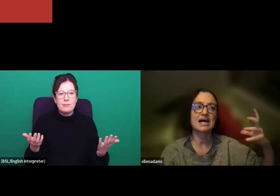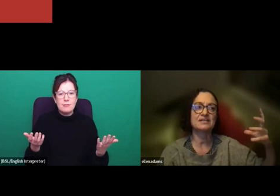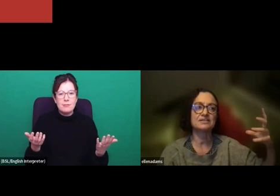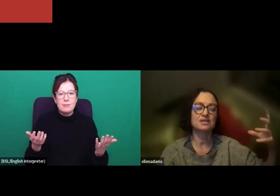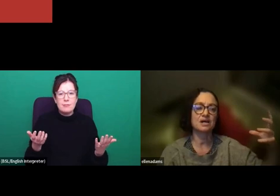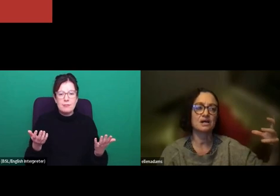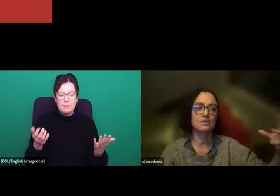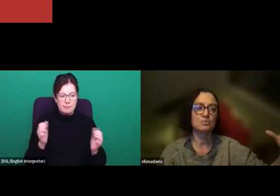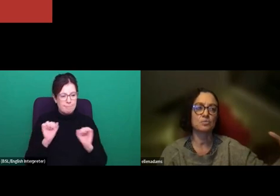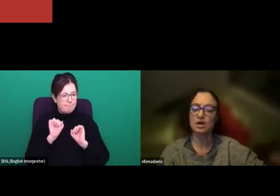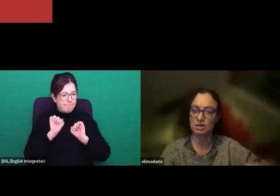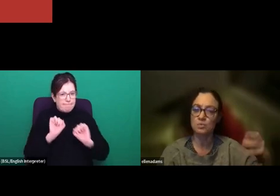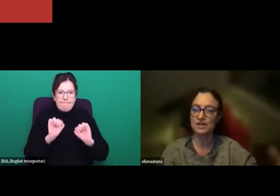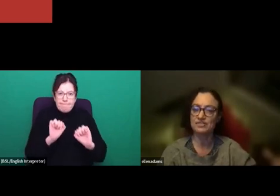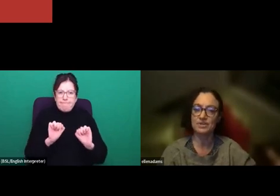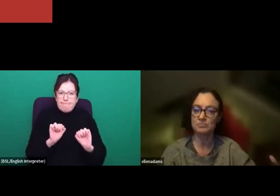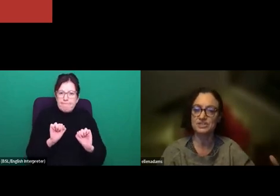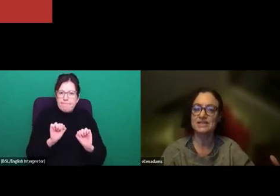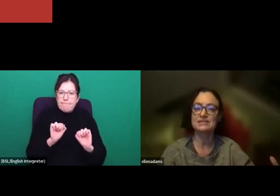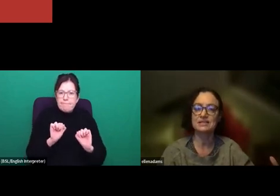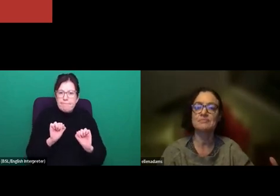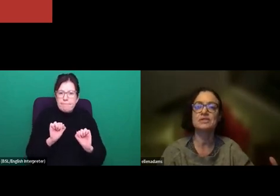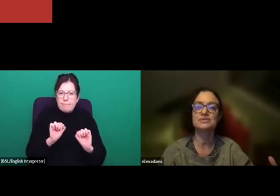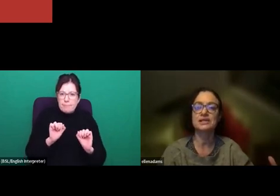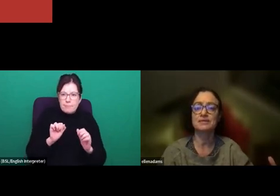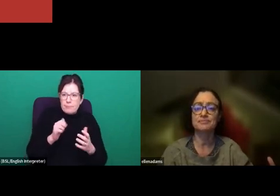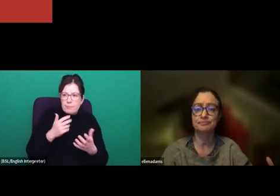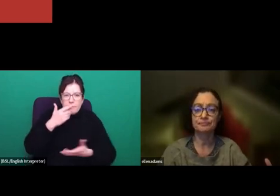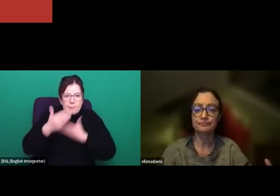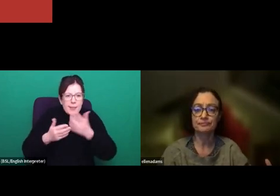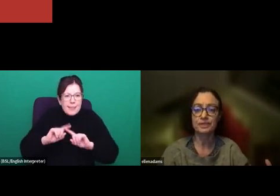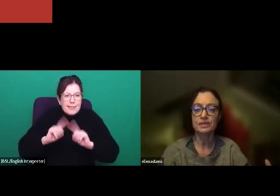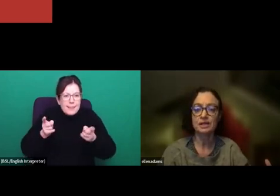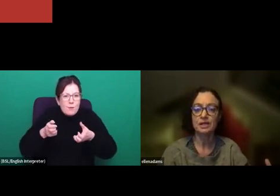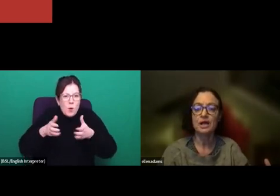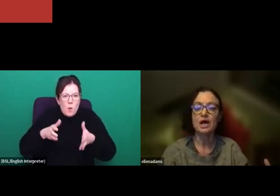explain and work with the objects in the museum.